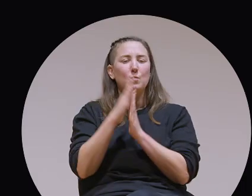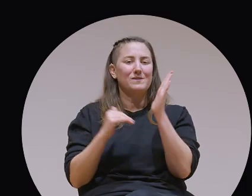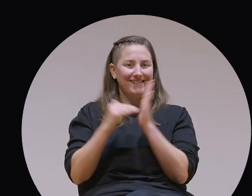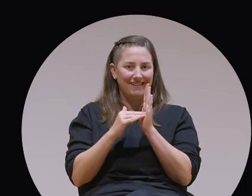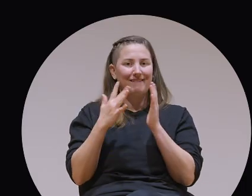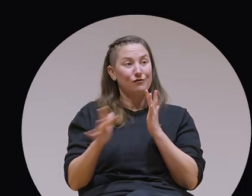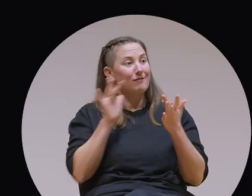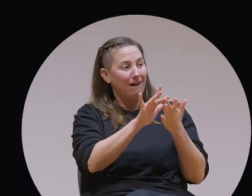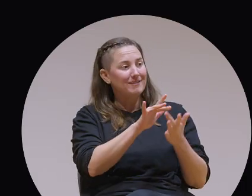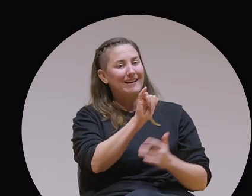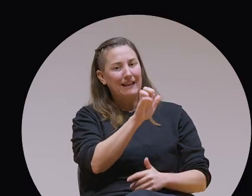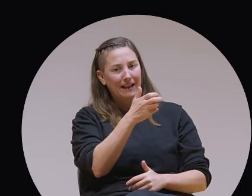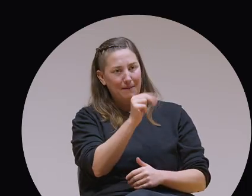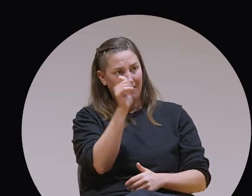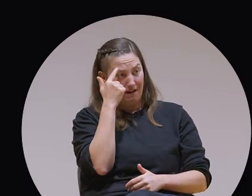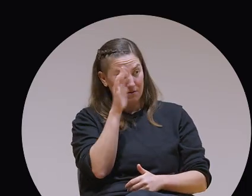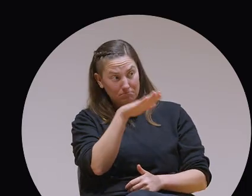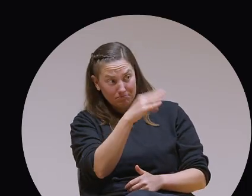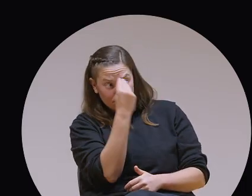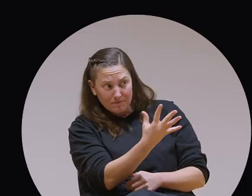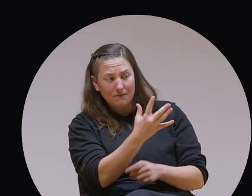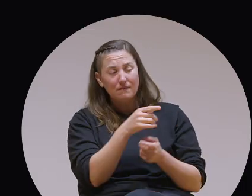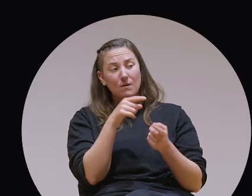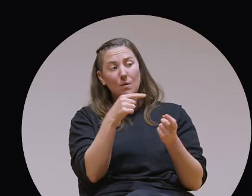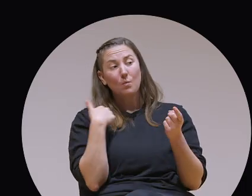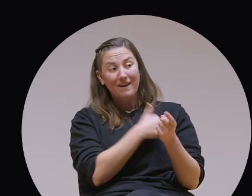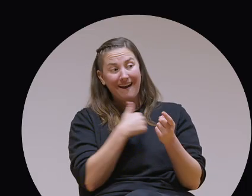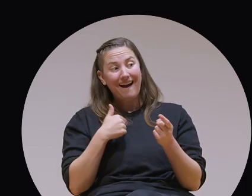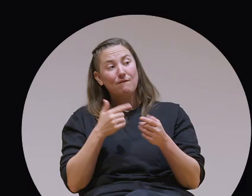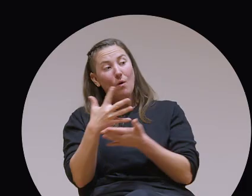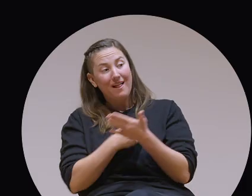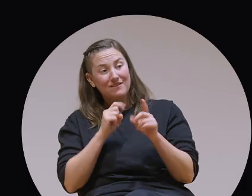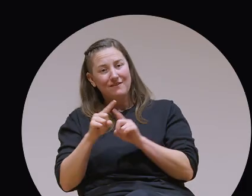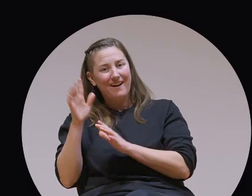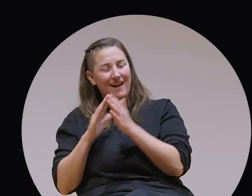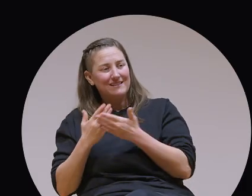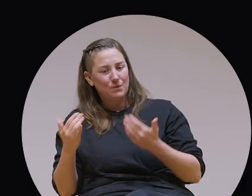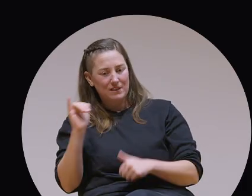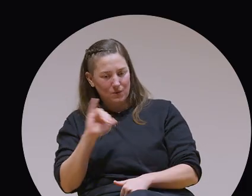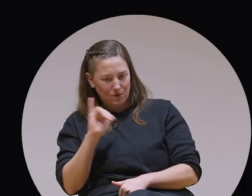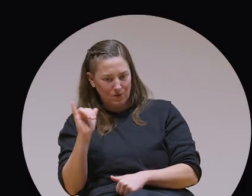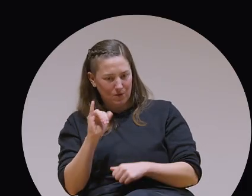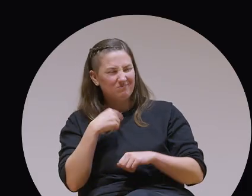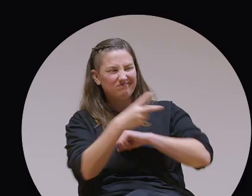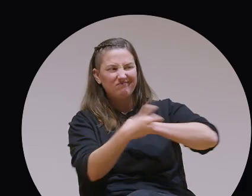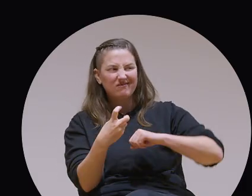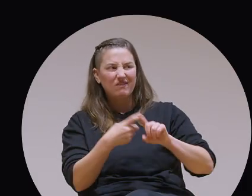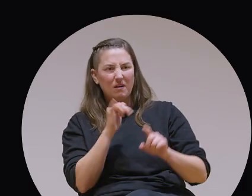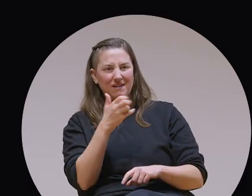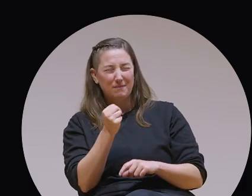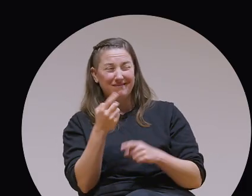contacted the Yemeni government and said that they had a collection of antiquities which had been improperly taken out of Yemen